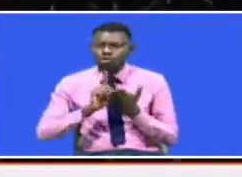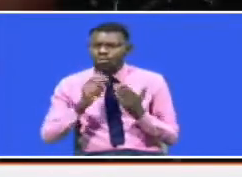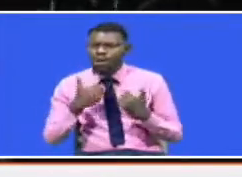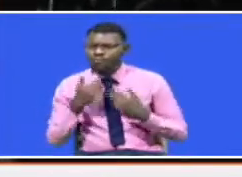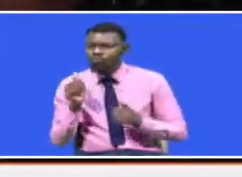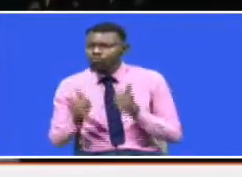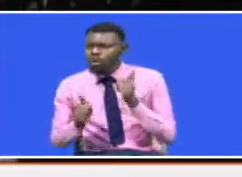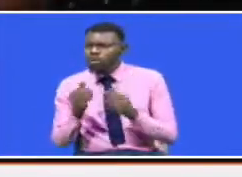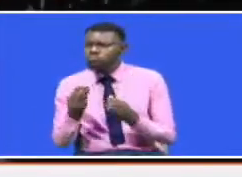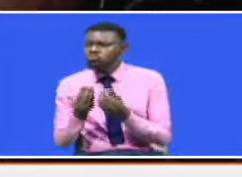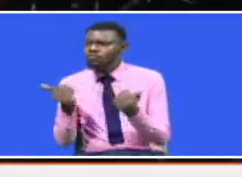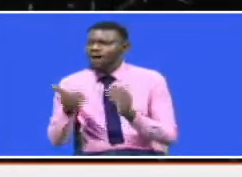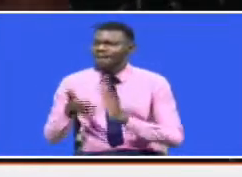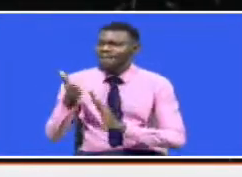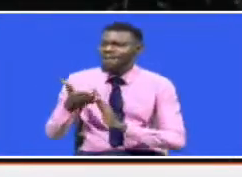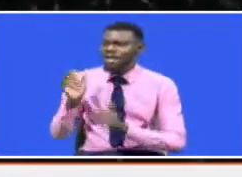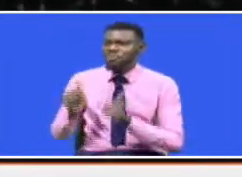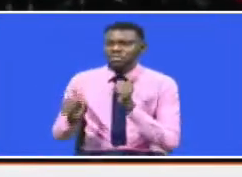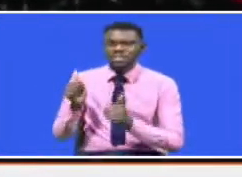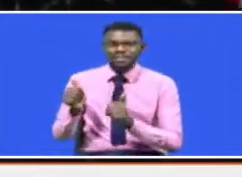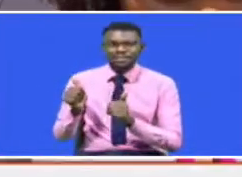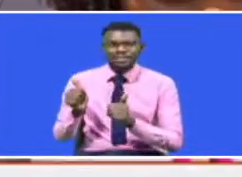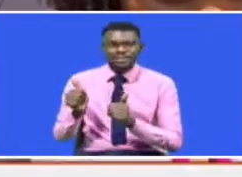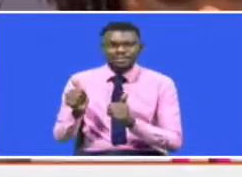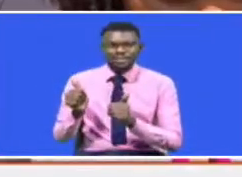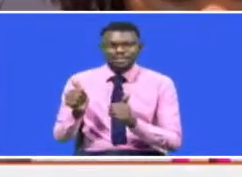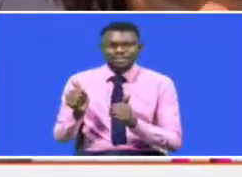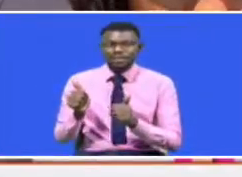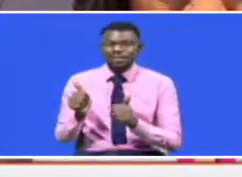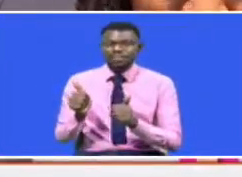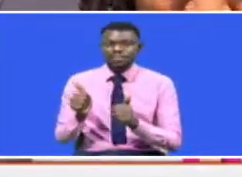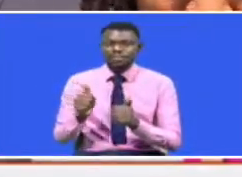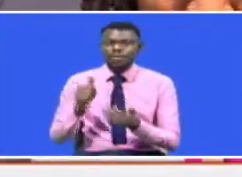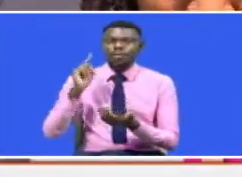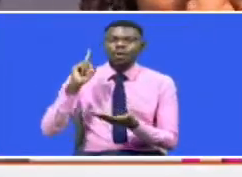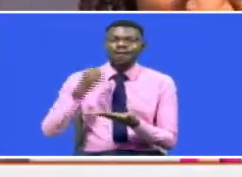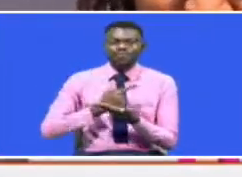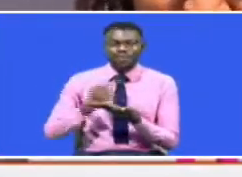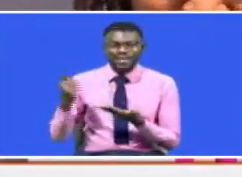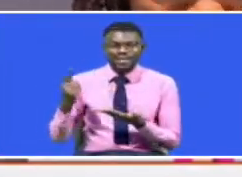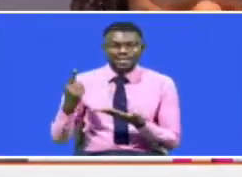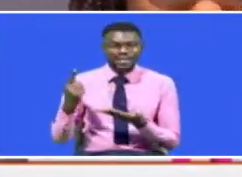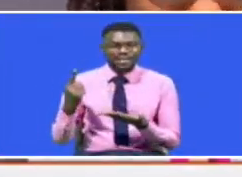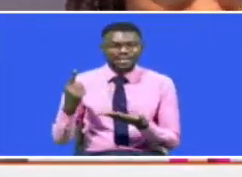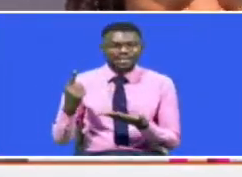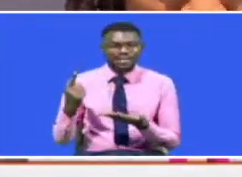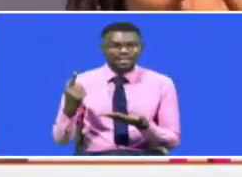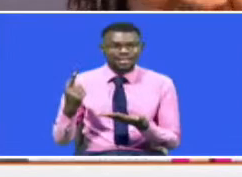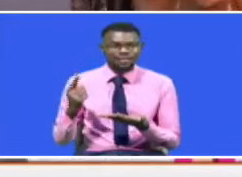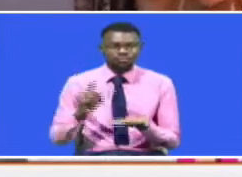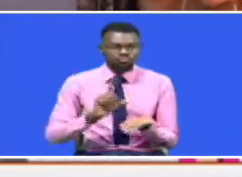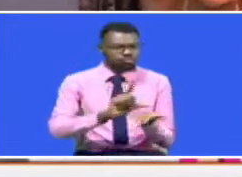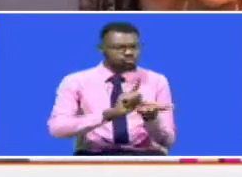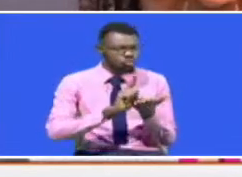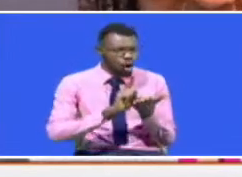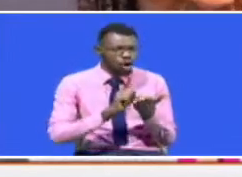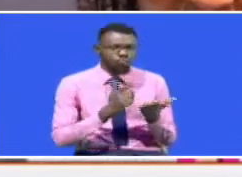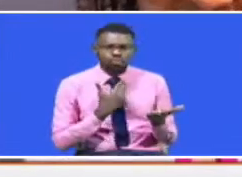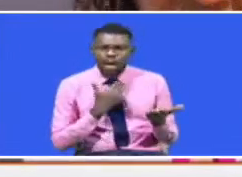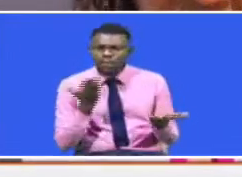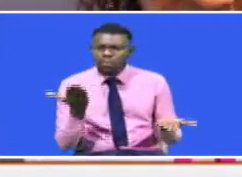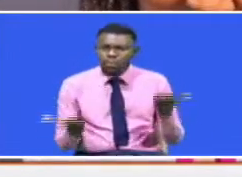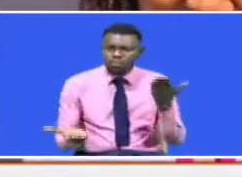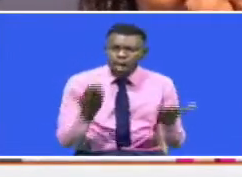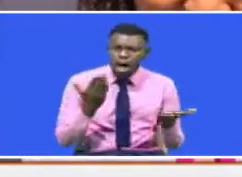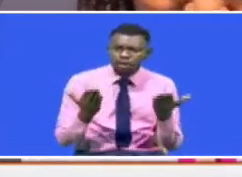dharura na yanayostahili kulipwa ili yalipwe. There will be 1 week to share notes and compare